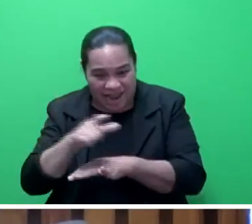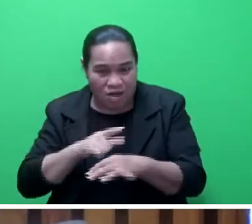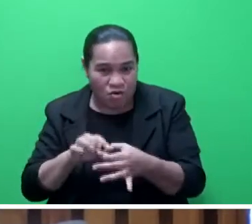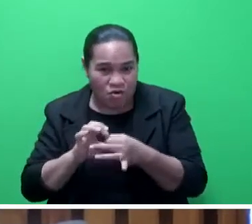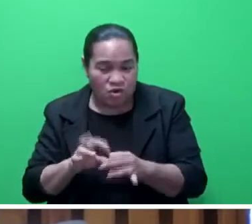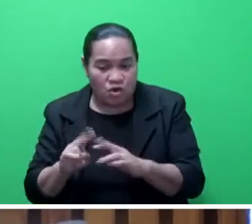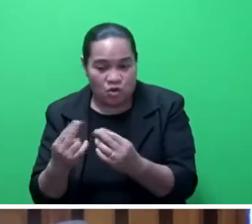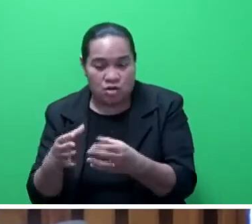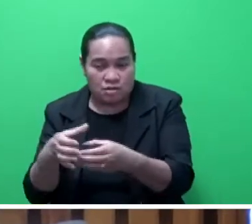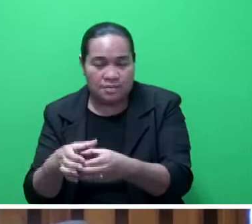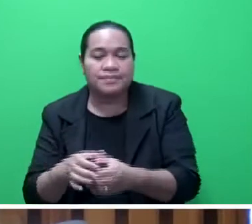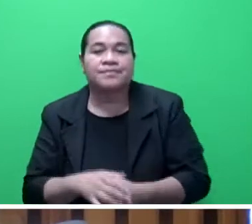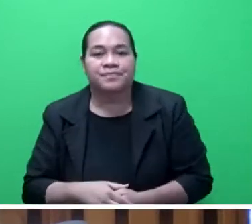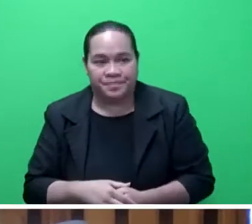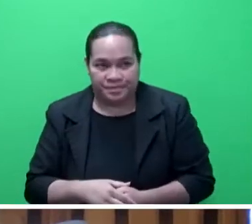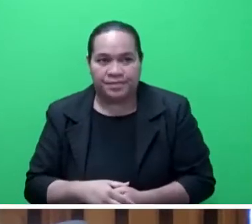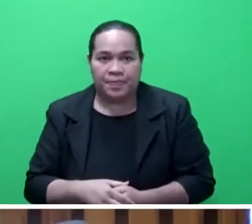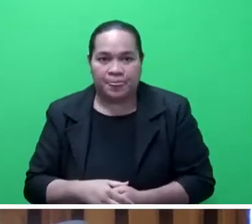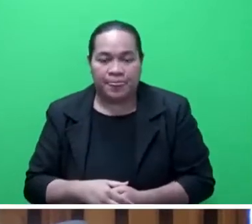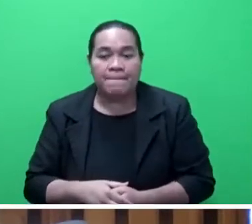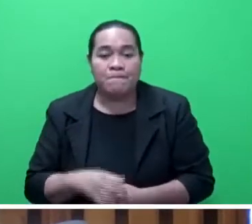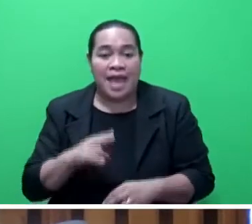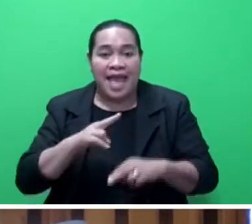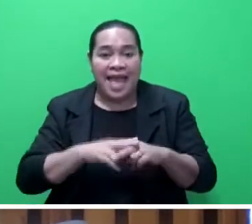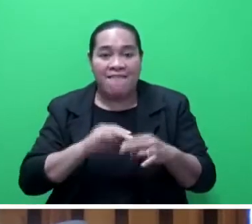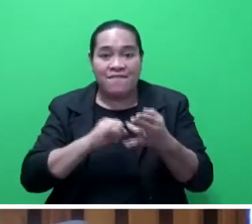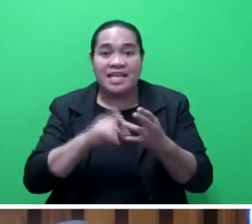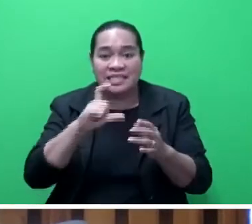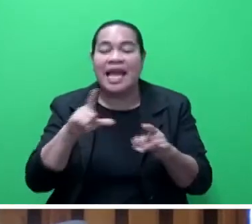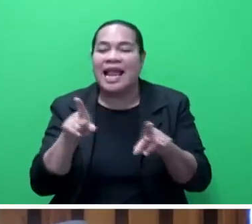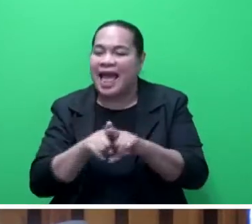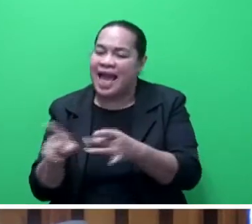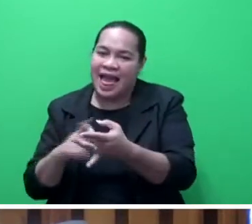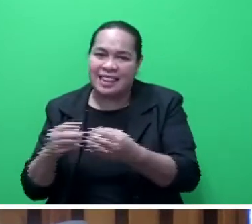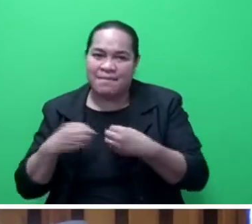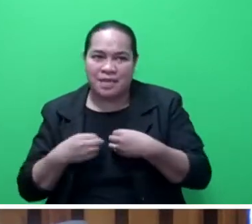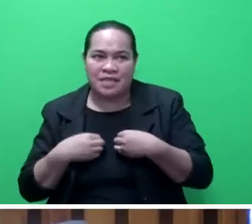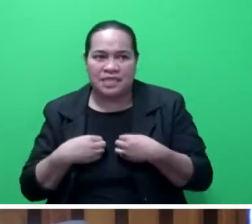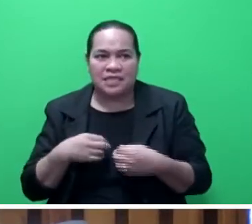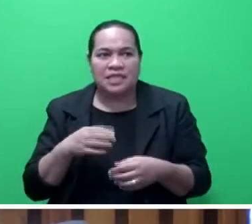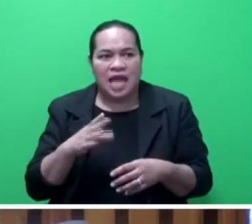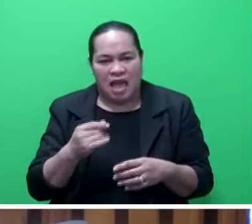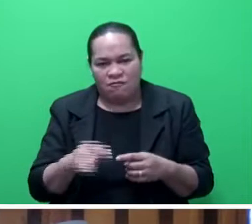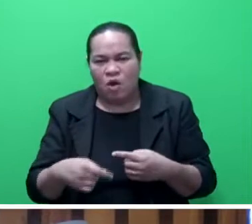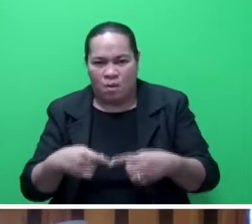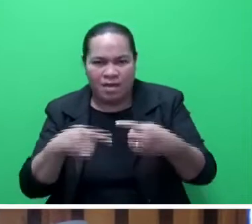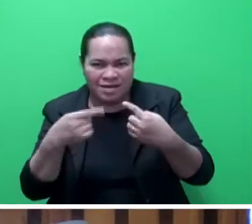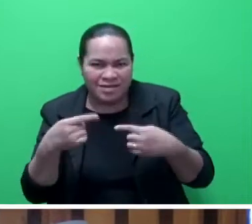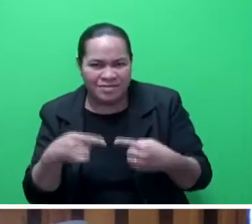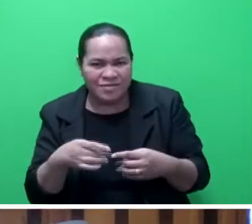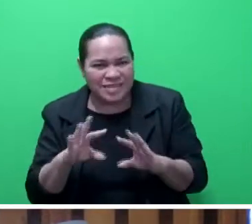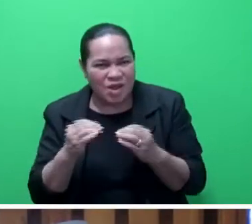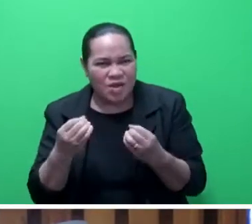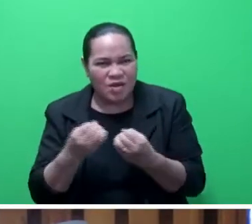units. So the FSC, like any other business, needs to stay competitive and reinvest in its organisation. They need